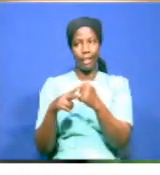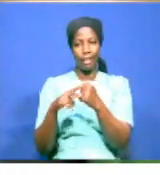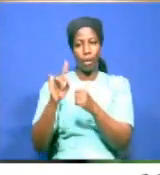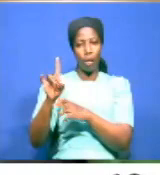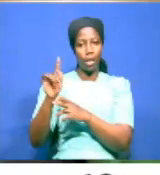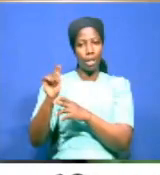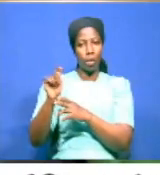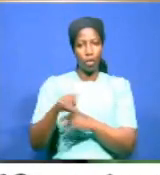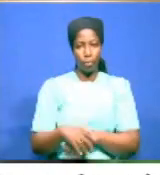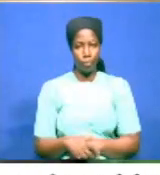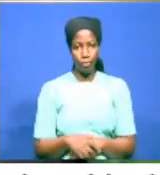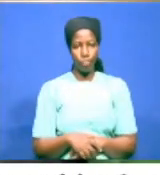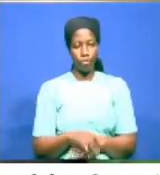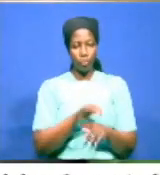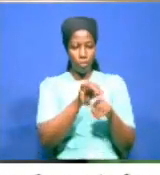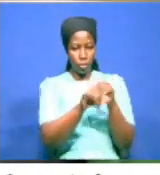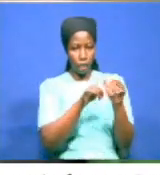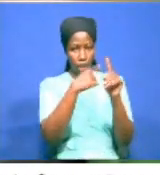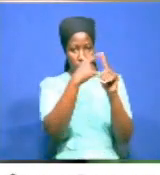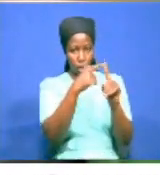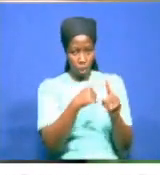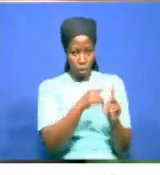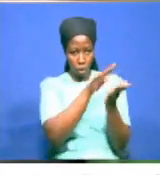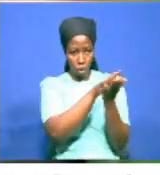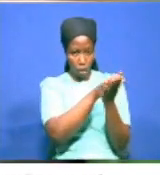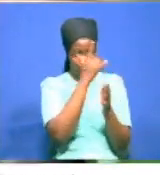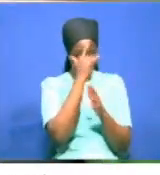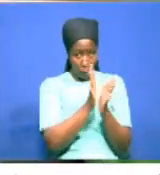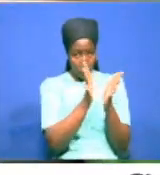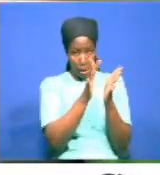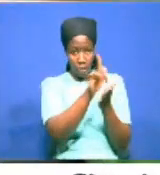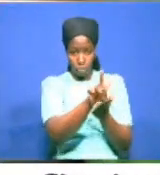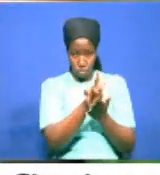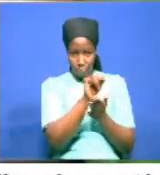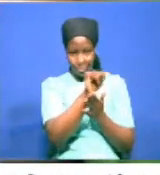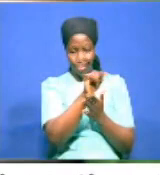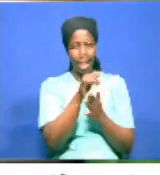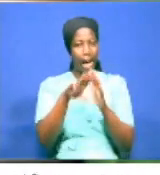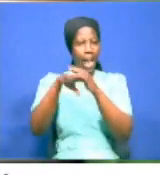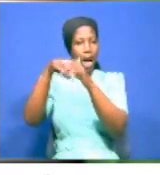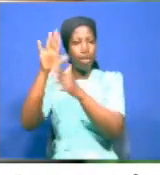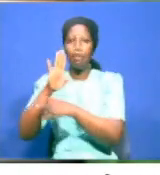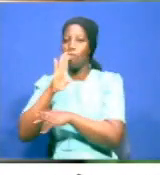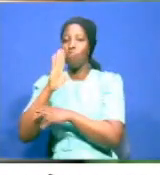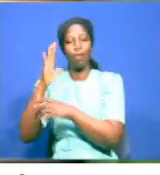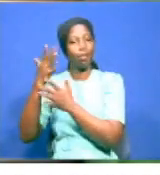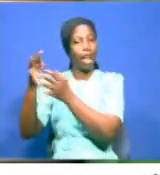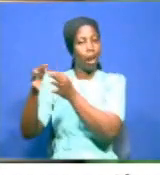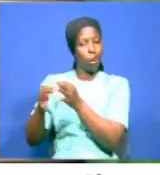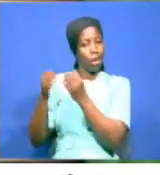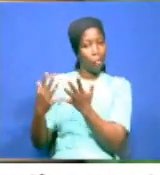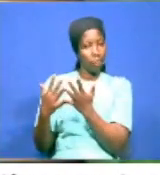trillion. Regarding the total stock of public debt, the external debt accumulated accounted